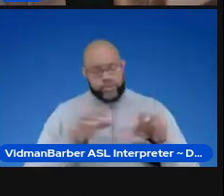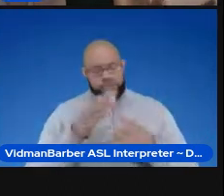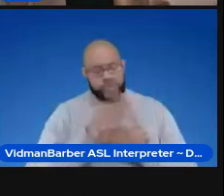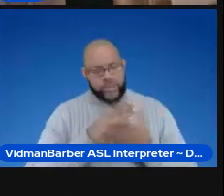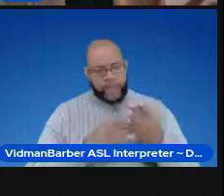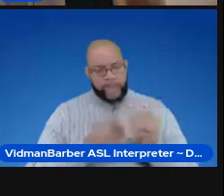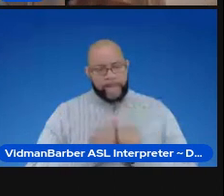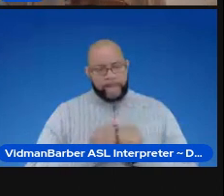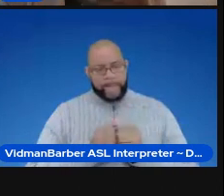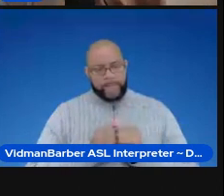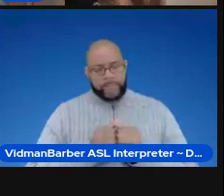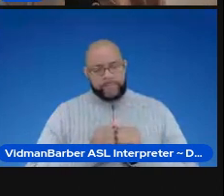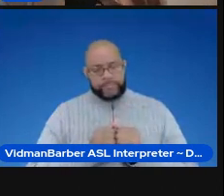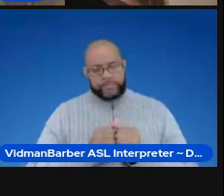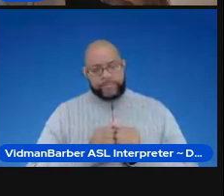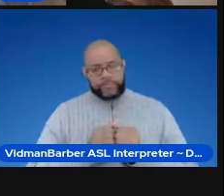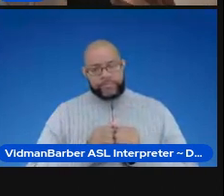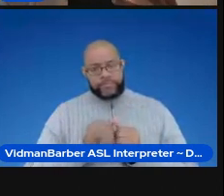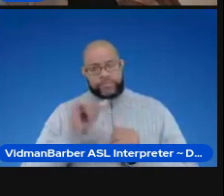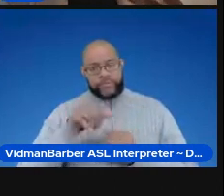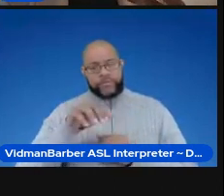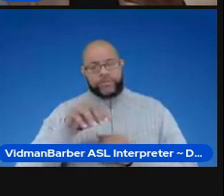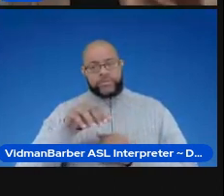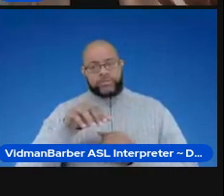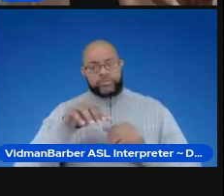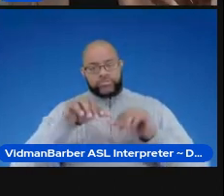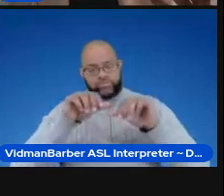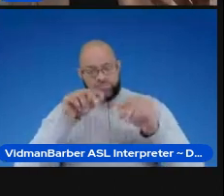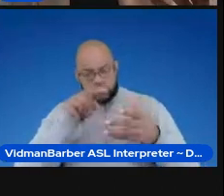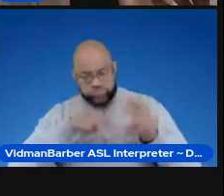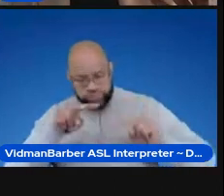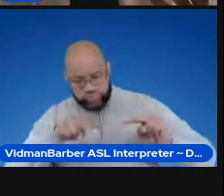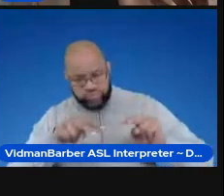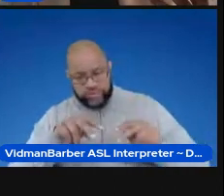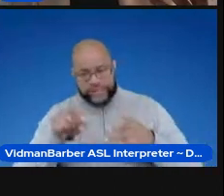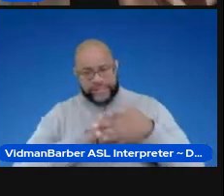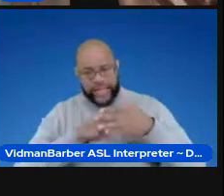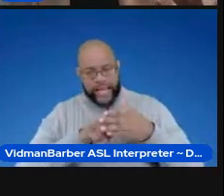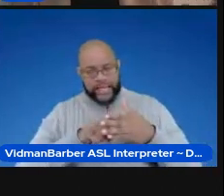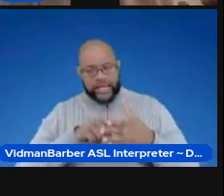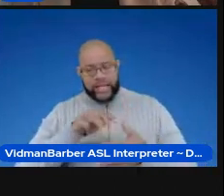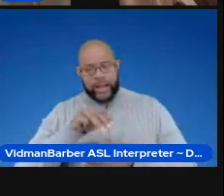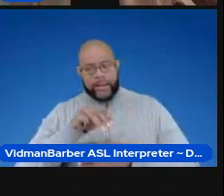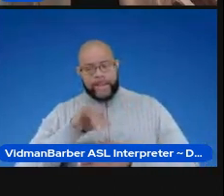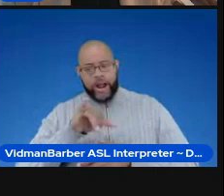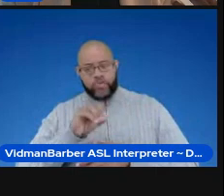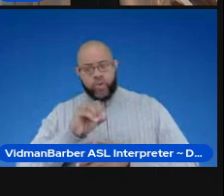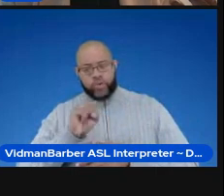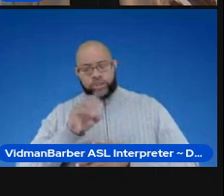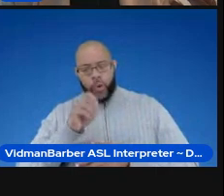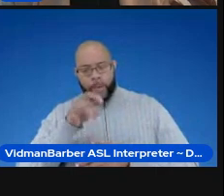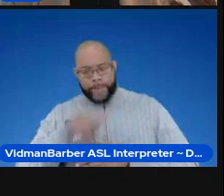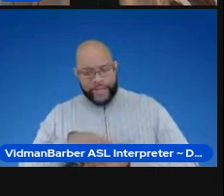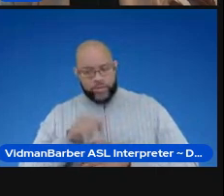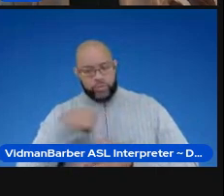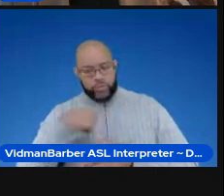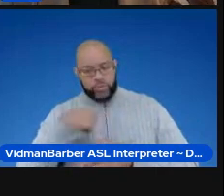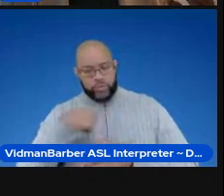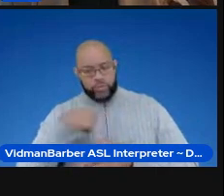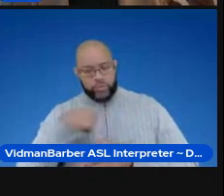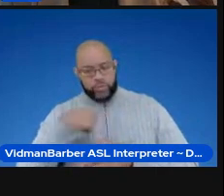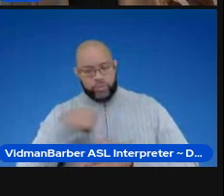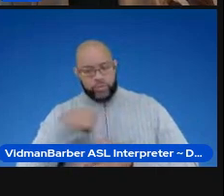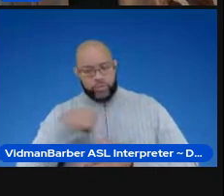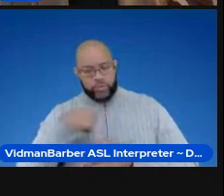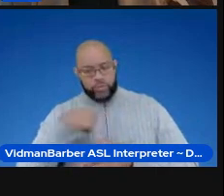electron microscopy with our strains. And what we observed was quite startling, in that when we